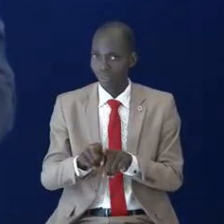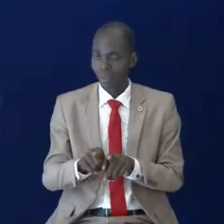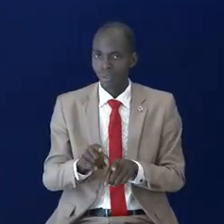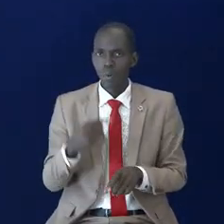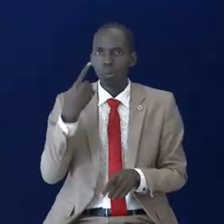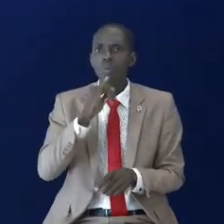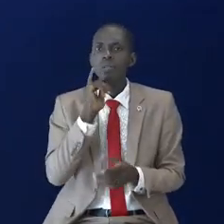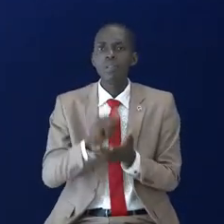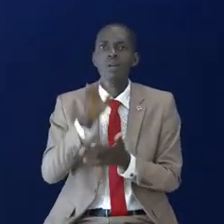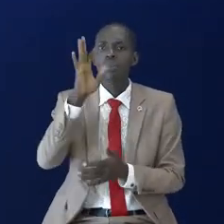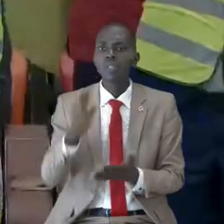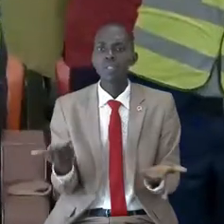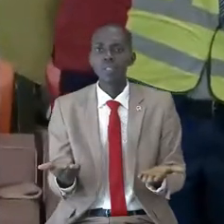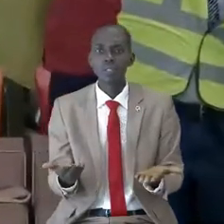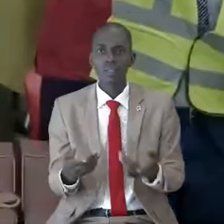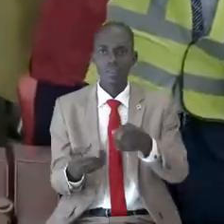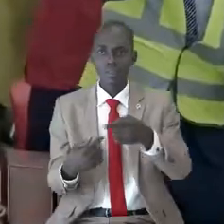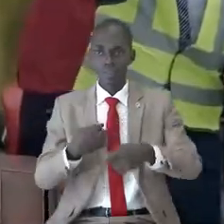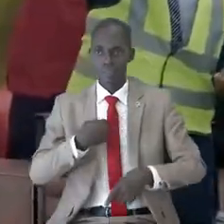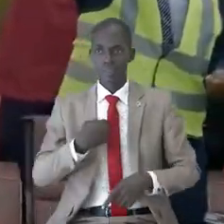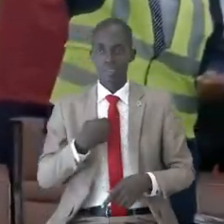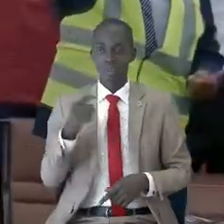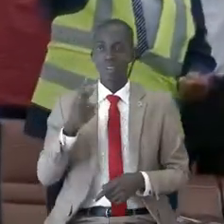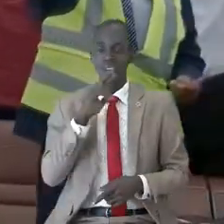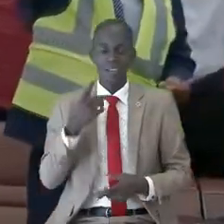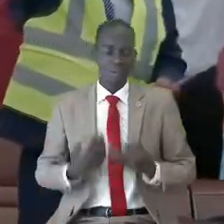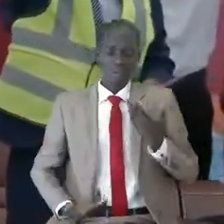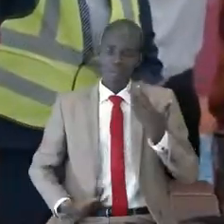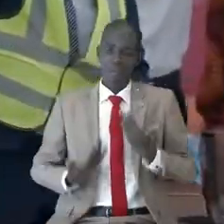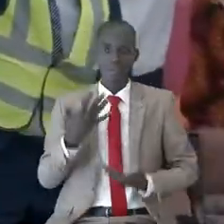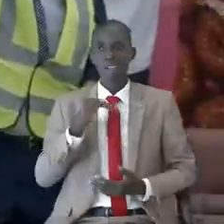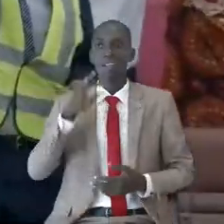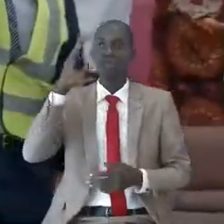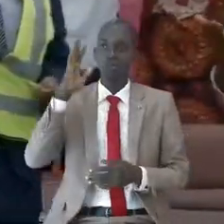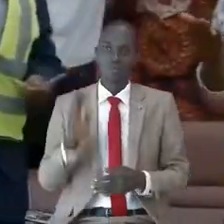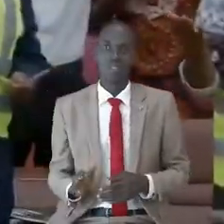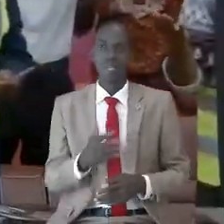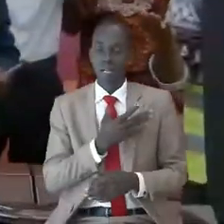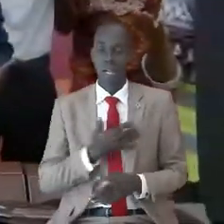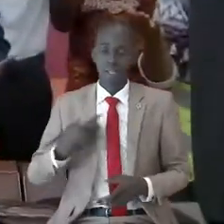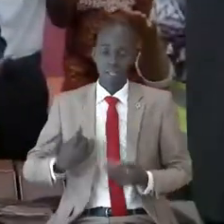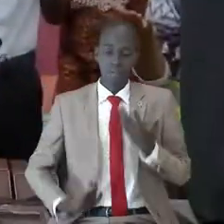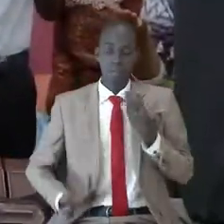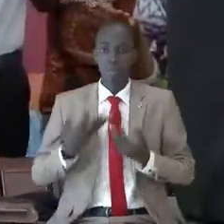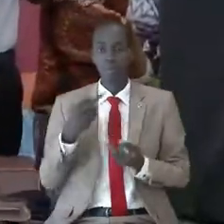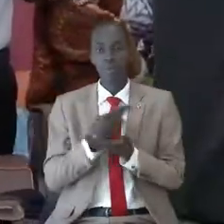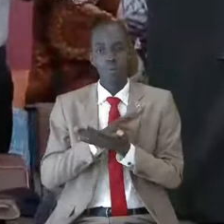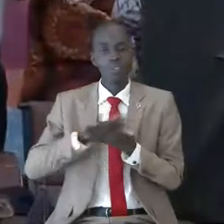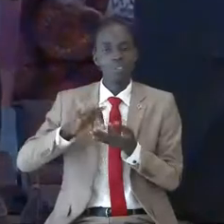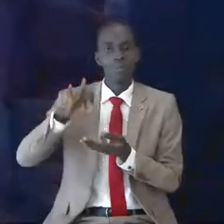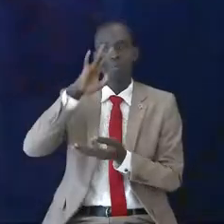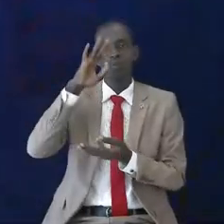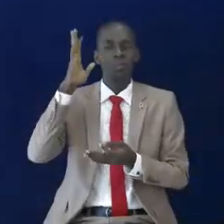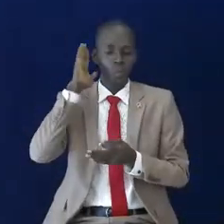on ground there? Are the fiery one. And the fire of the Holy Ghost